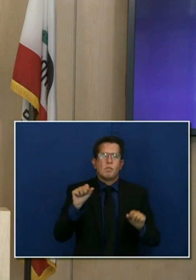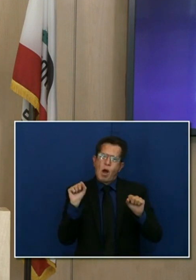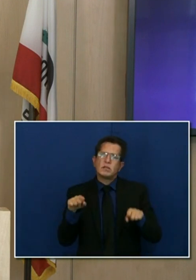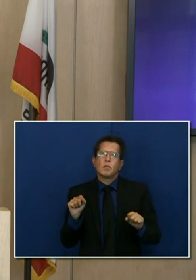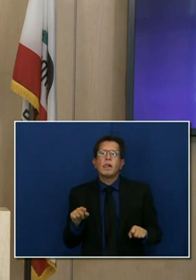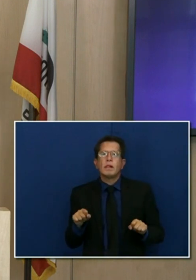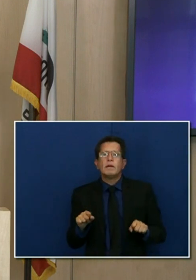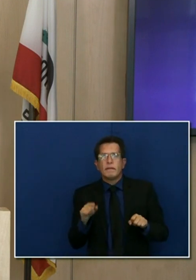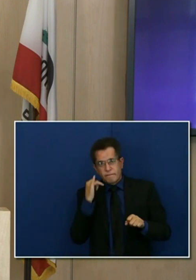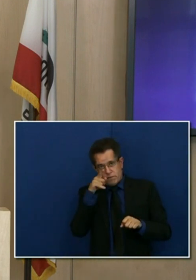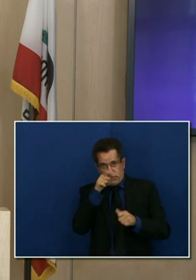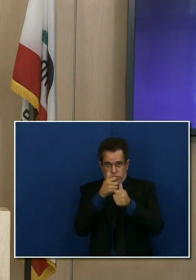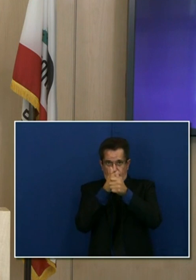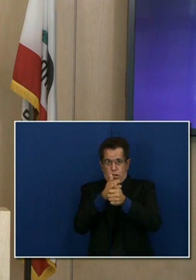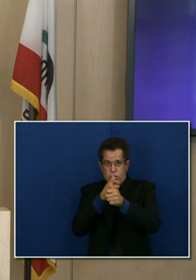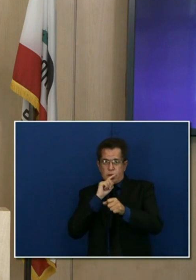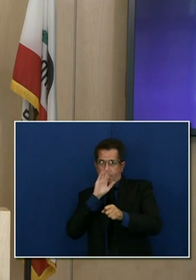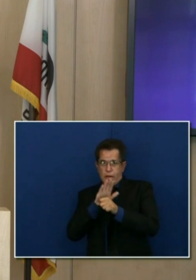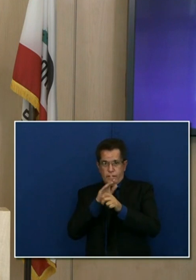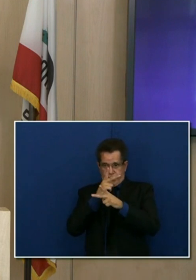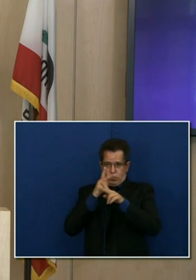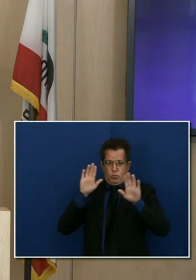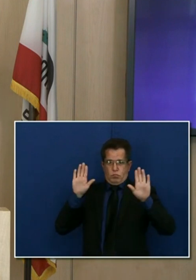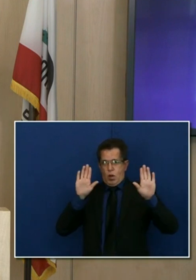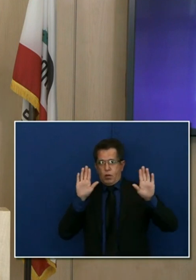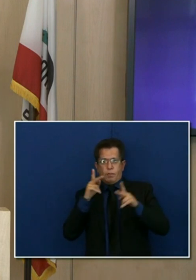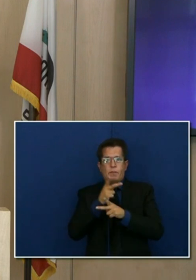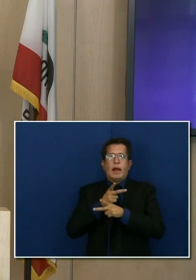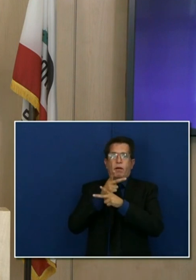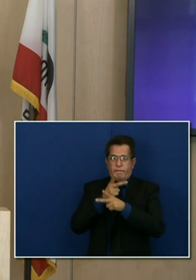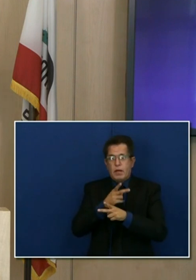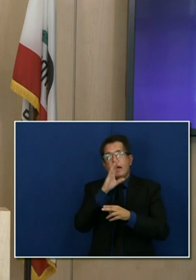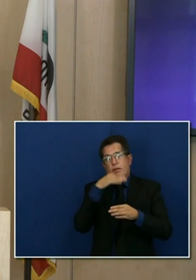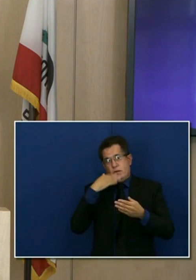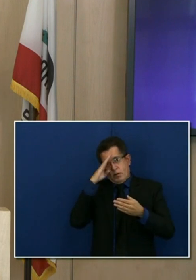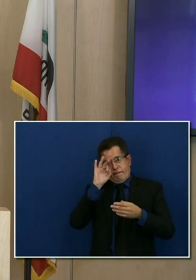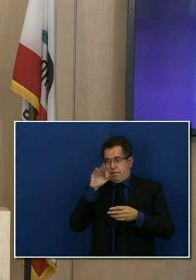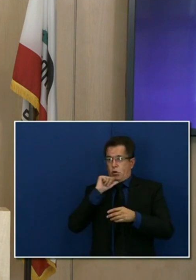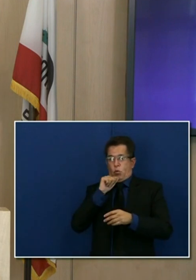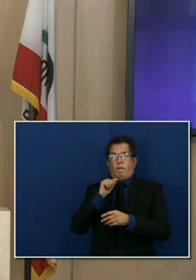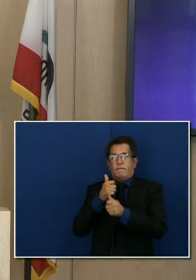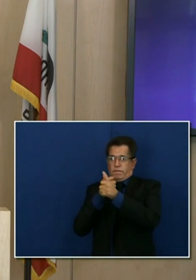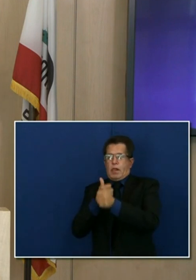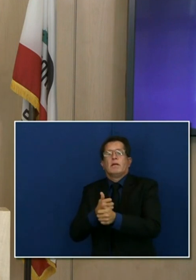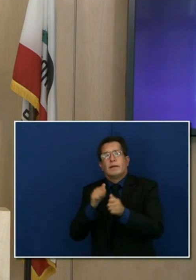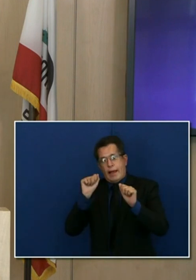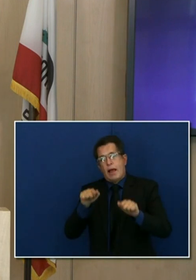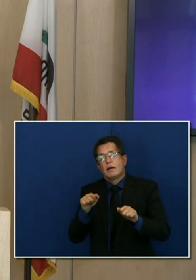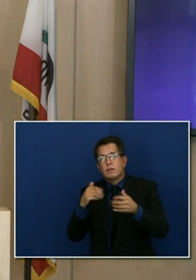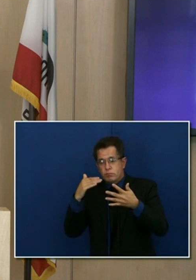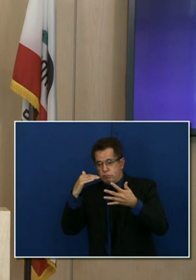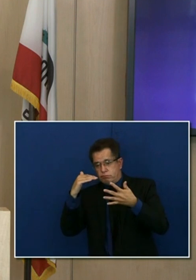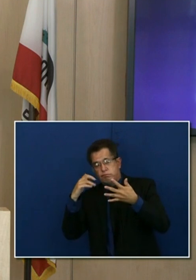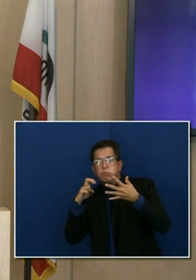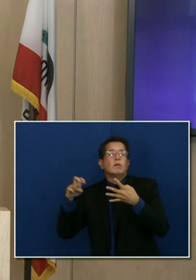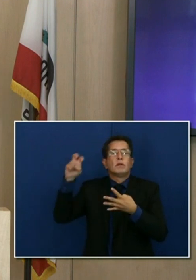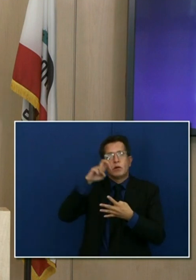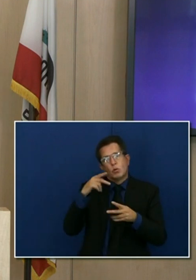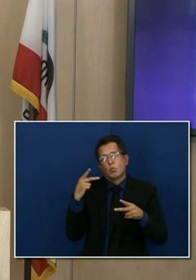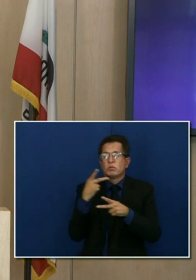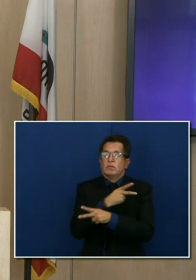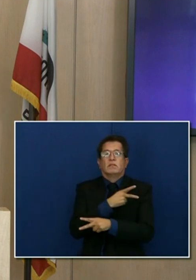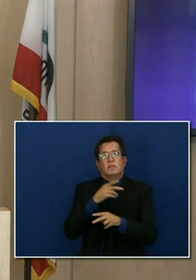we truly commit ourselves. We also know what is possible if we don't take the appropriate action at the appropriate time. And so we